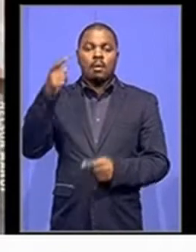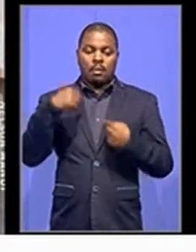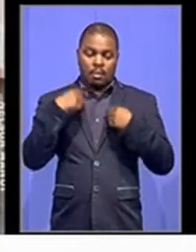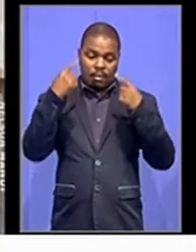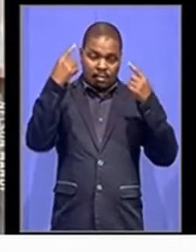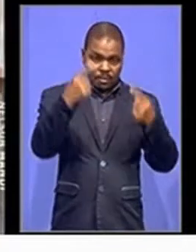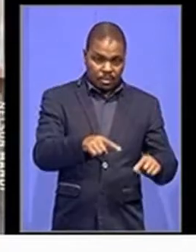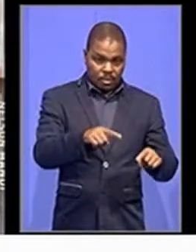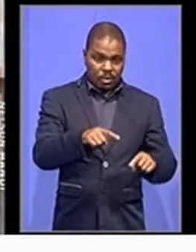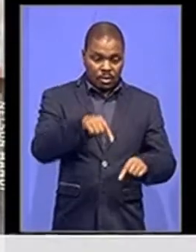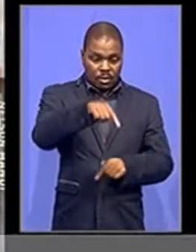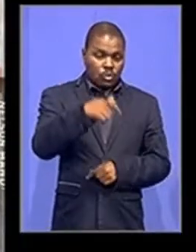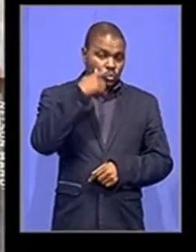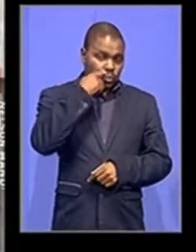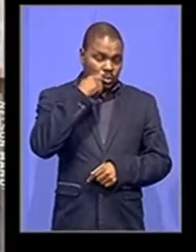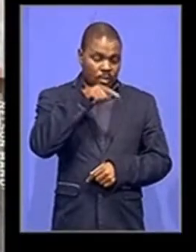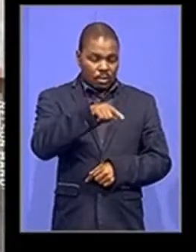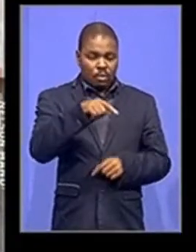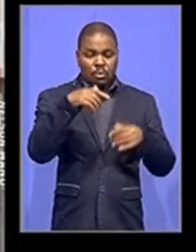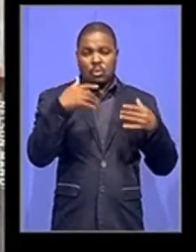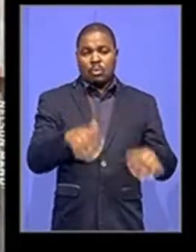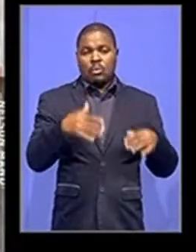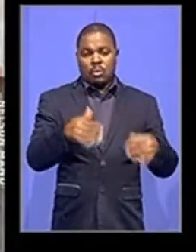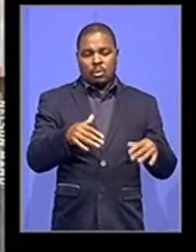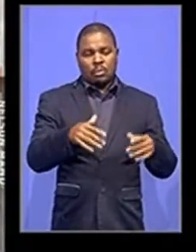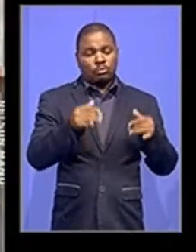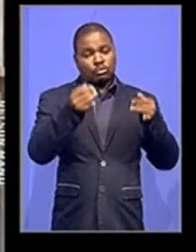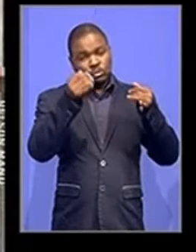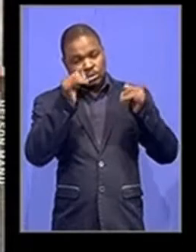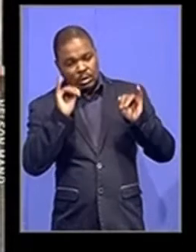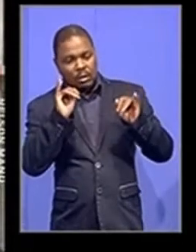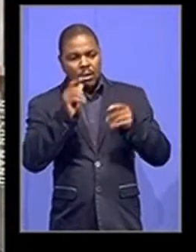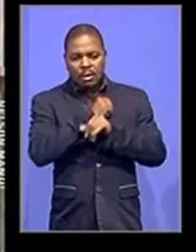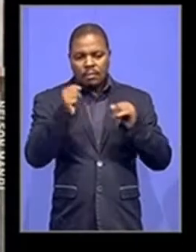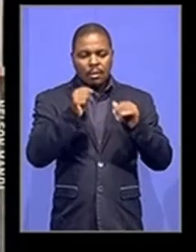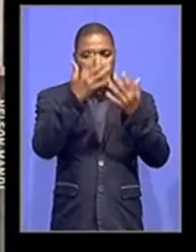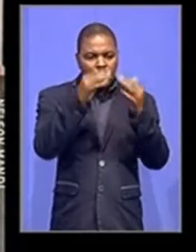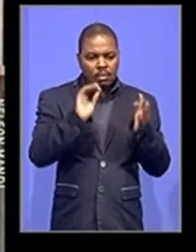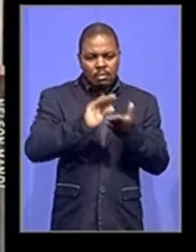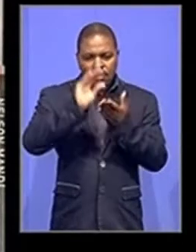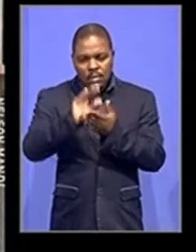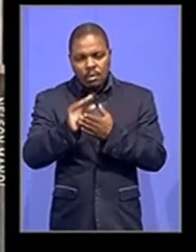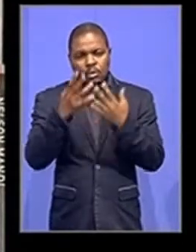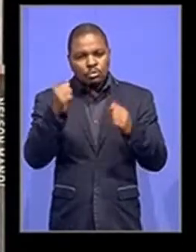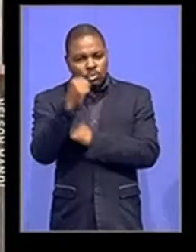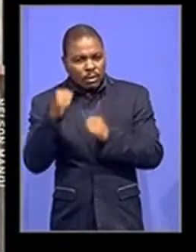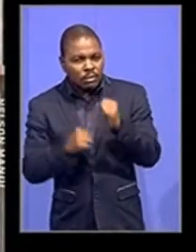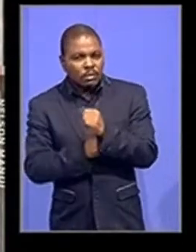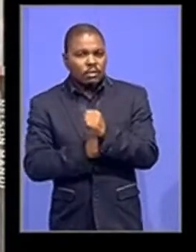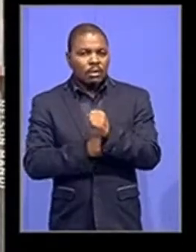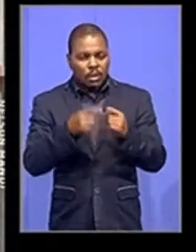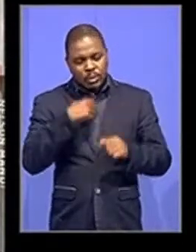there in Tshwane, there was a serious underinvestment on infrastructure, and we had to see to it that